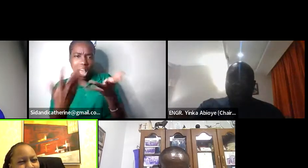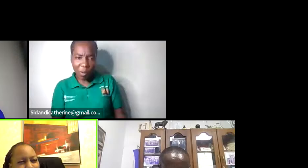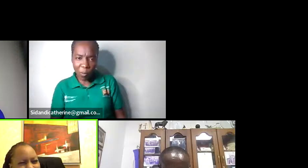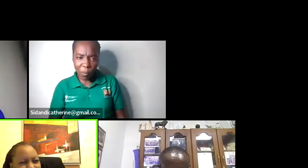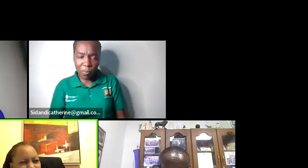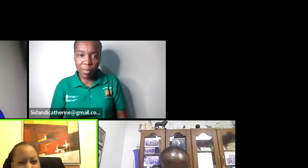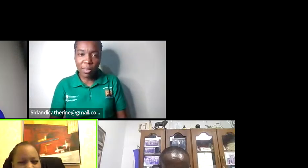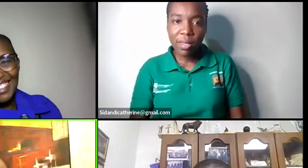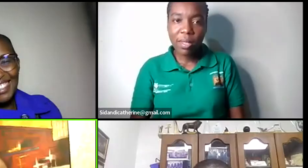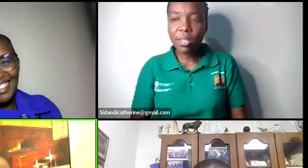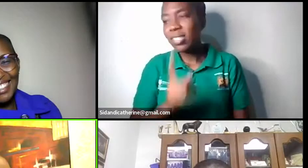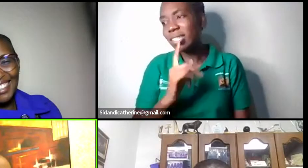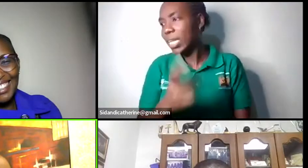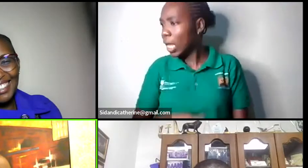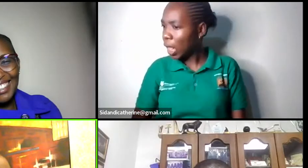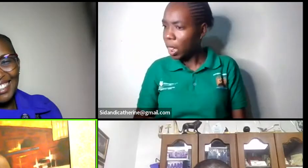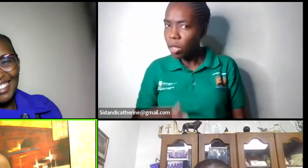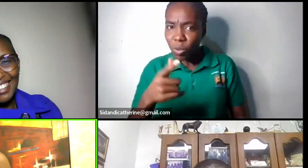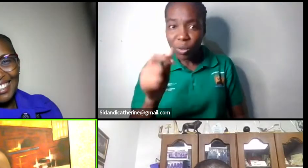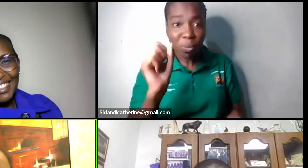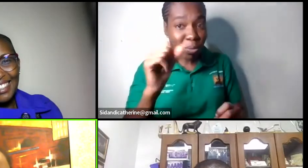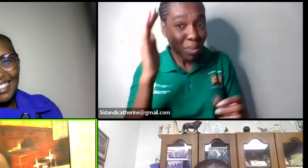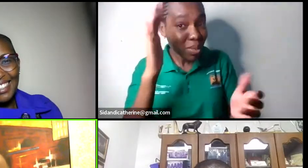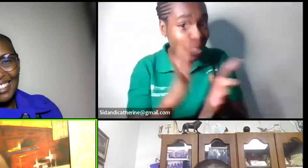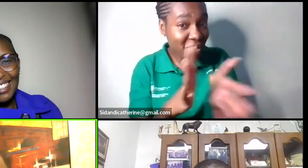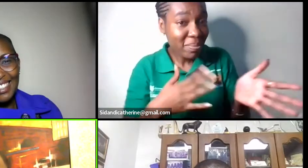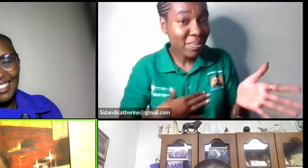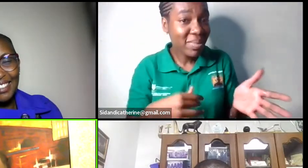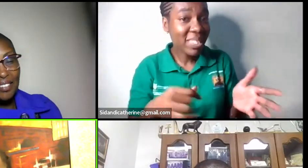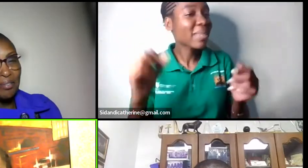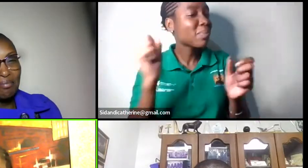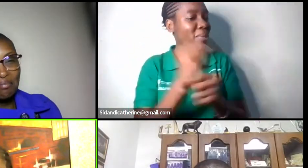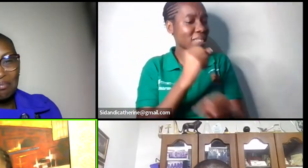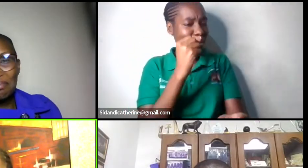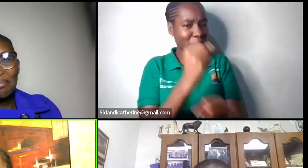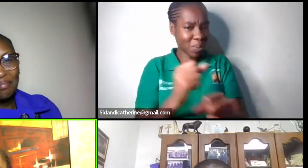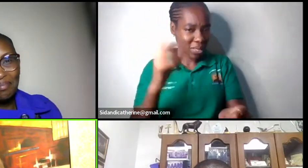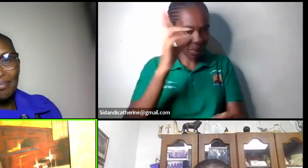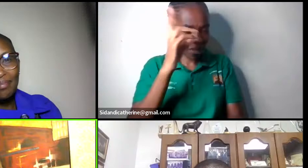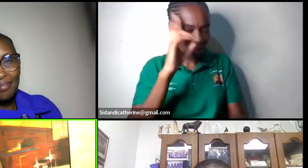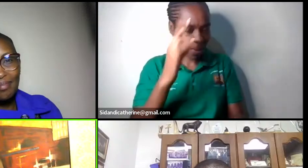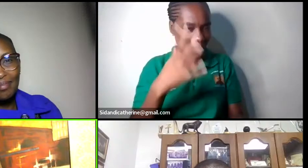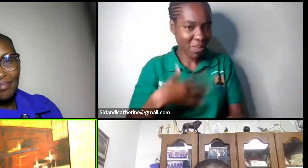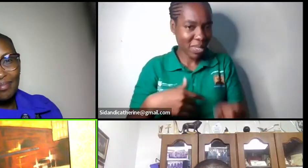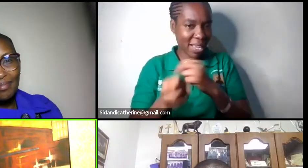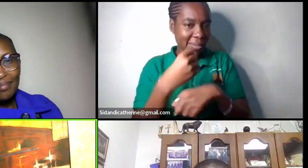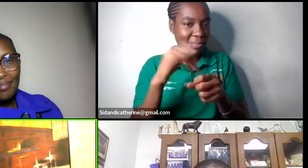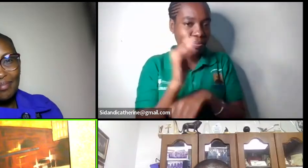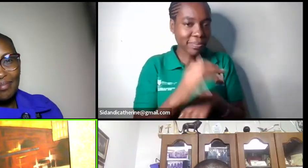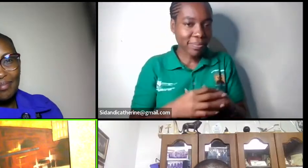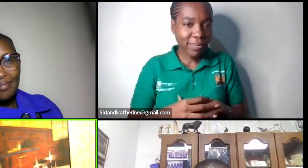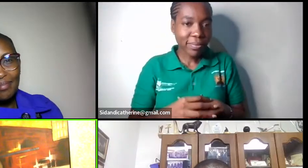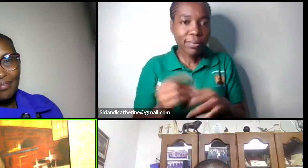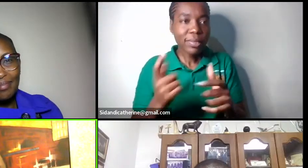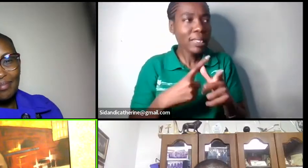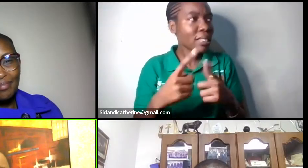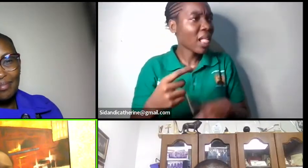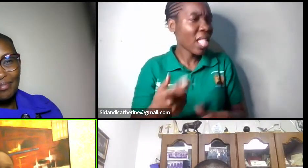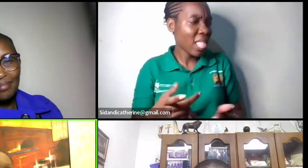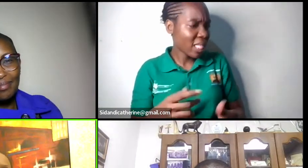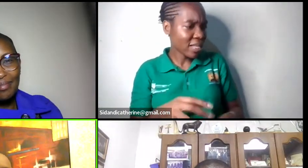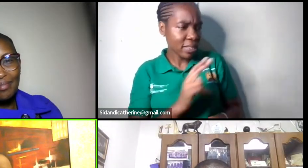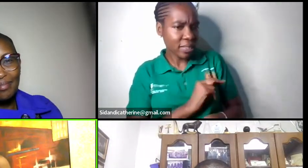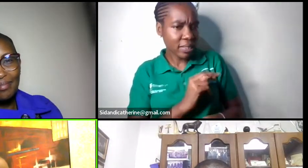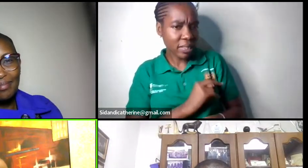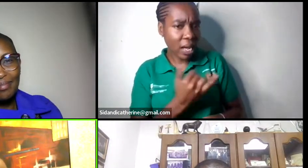can't remember a time when I didn't do that because it is so second nature now. But the discussion on the radio was